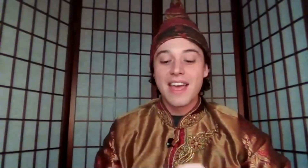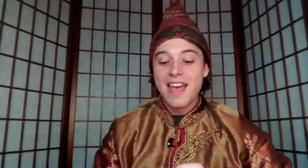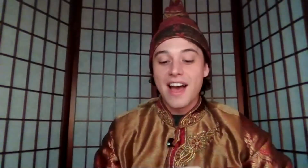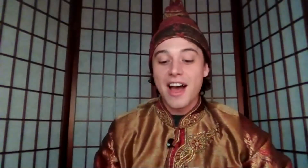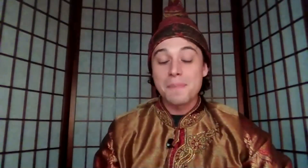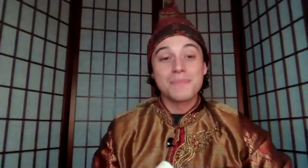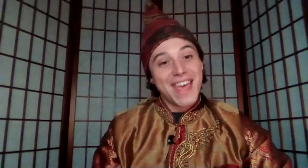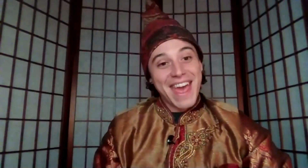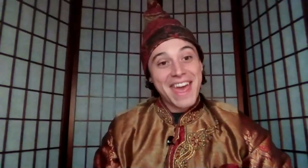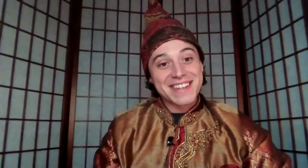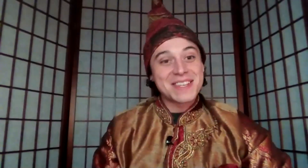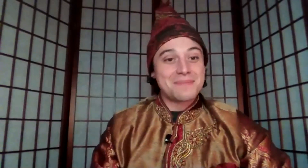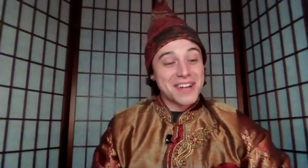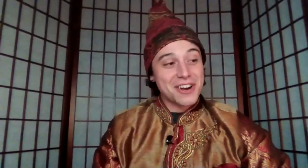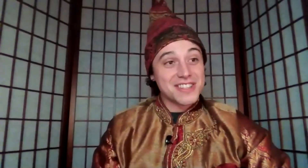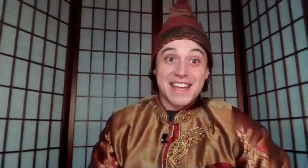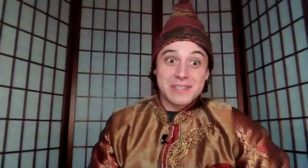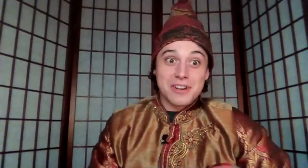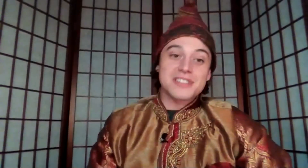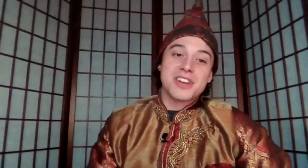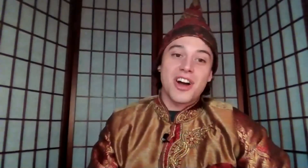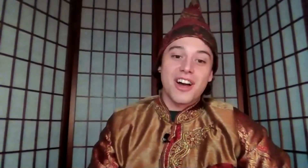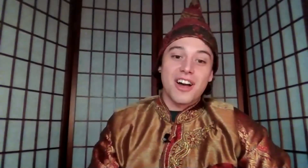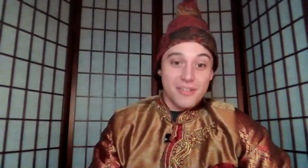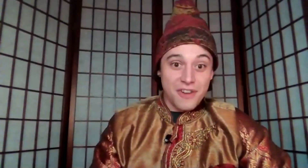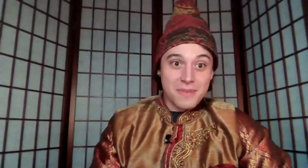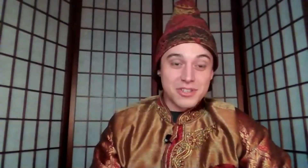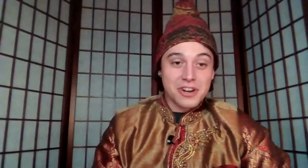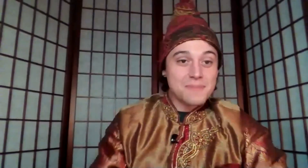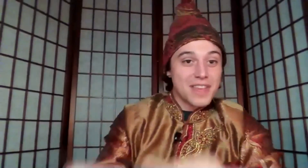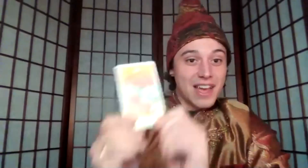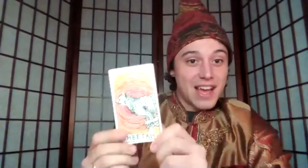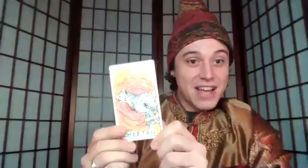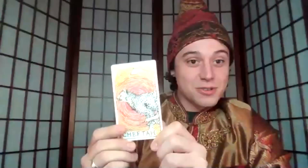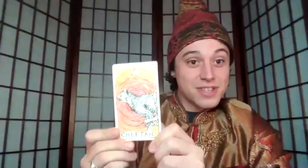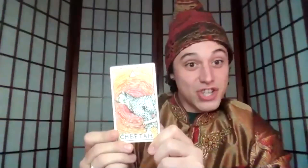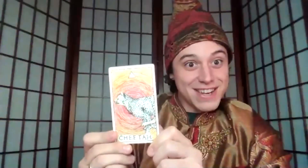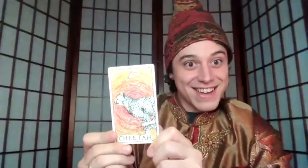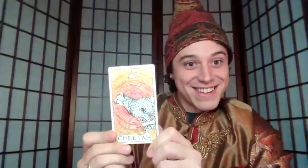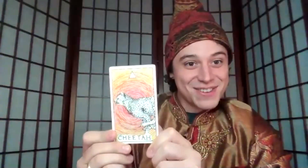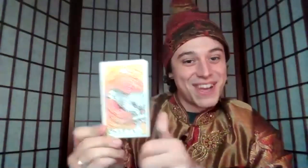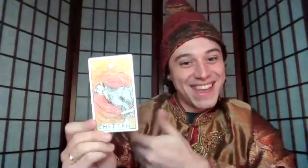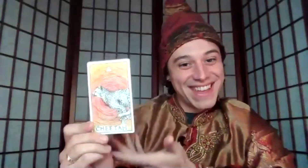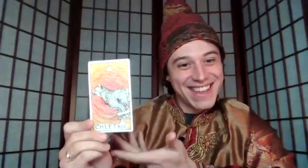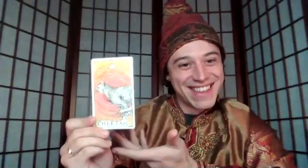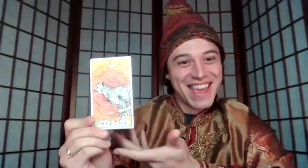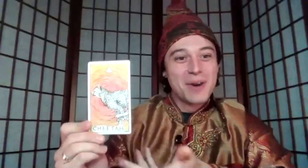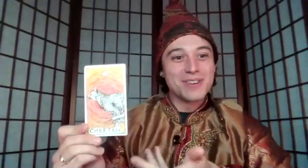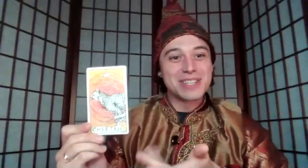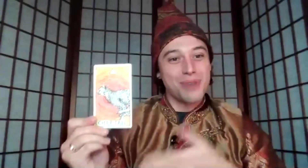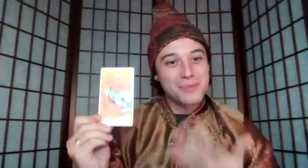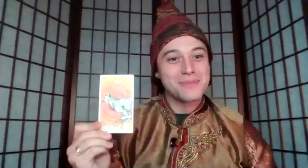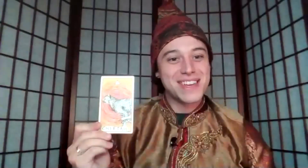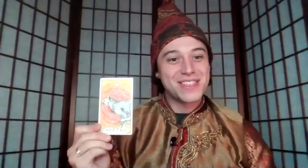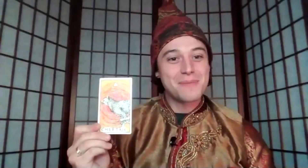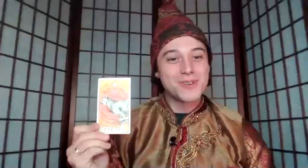amazing. And my cards and spirits very much agree. I drew the cheetah, which